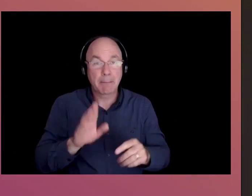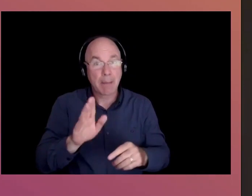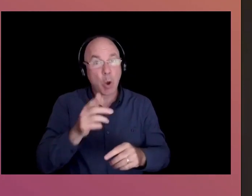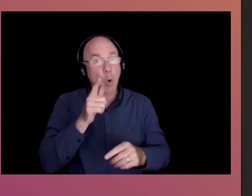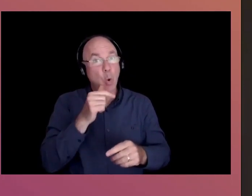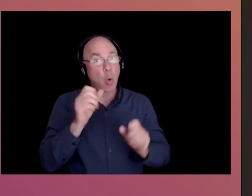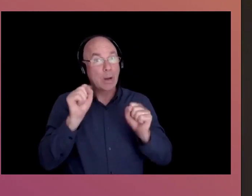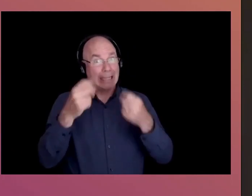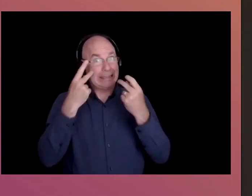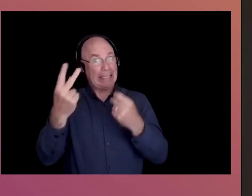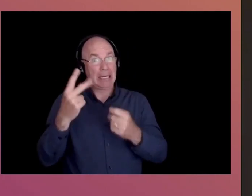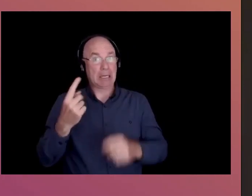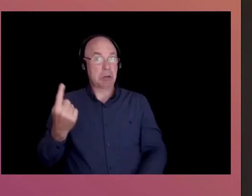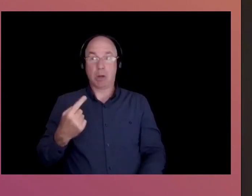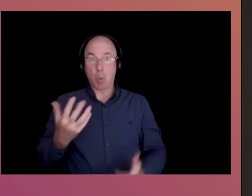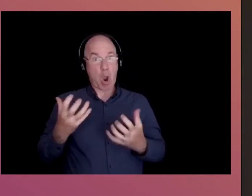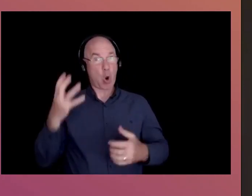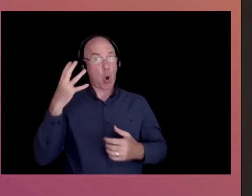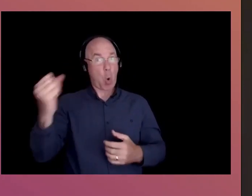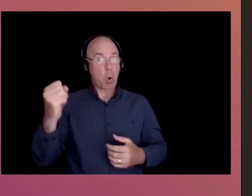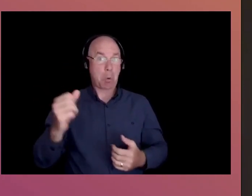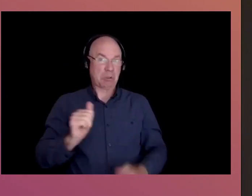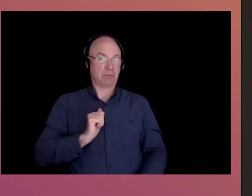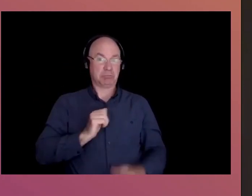go if they really want to go. You know,